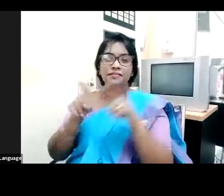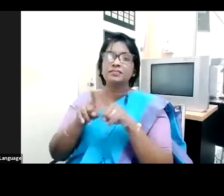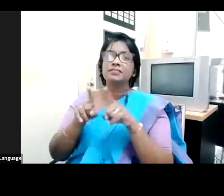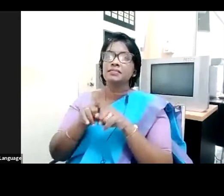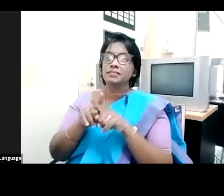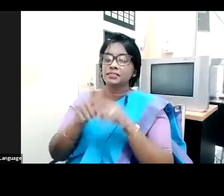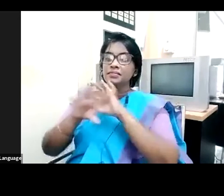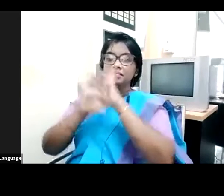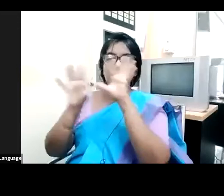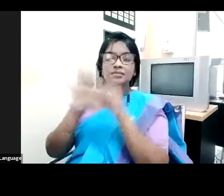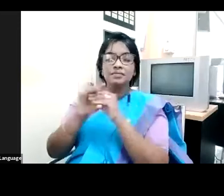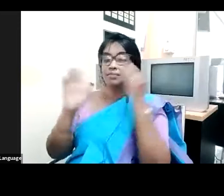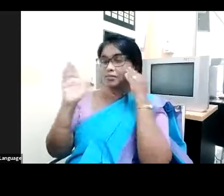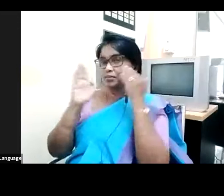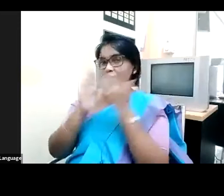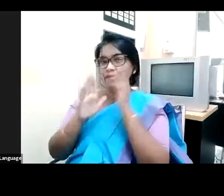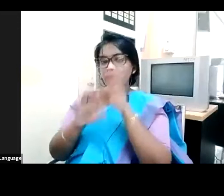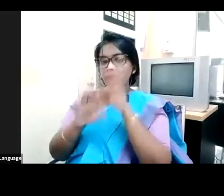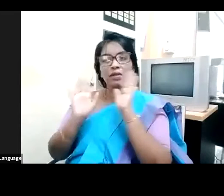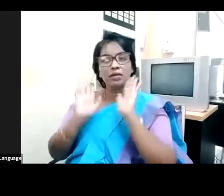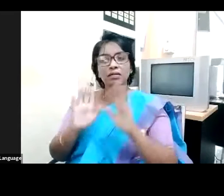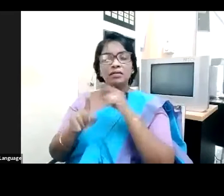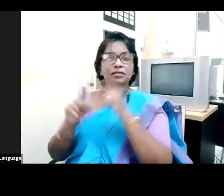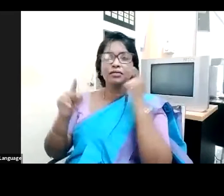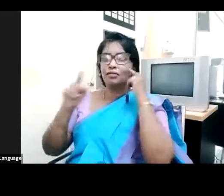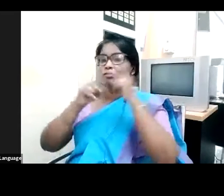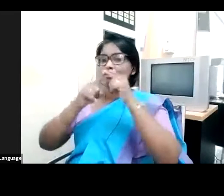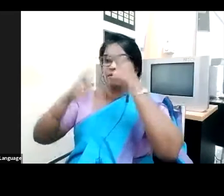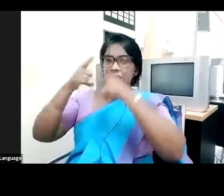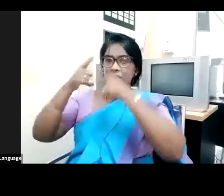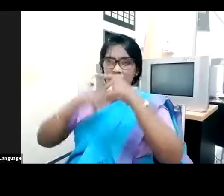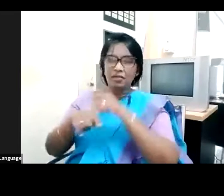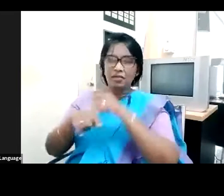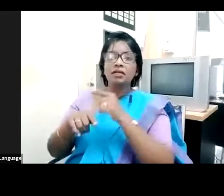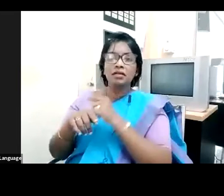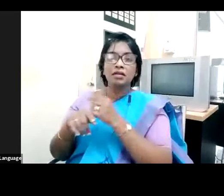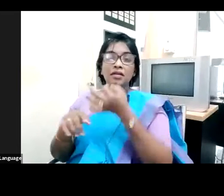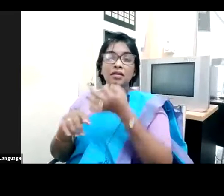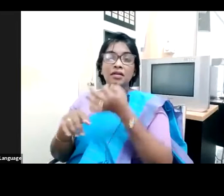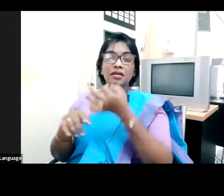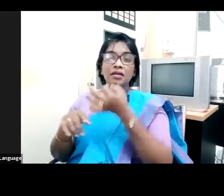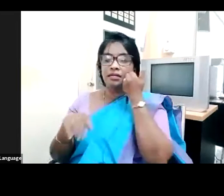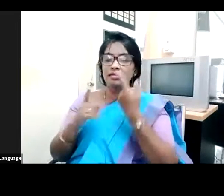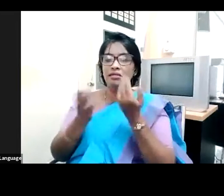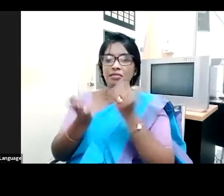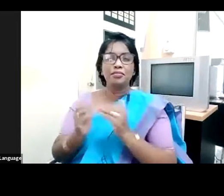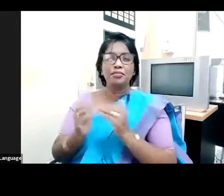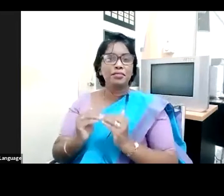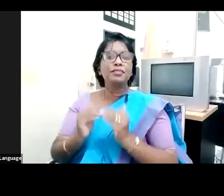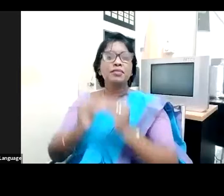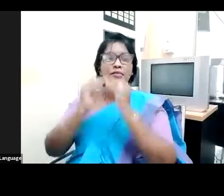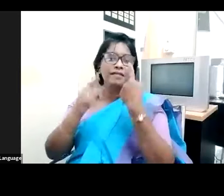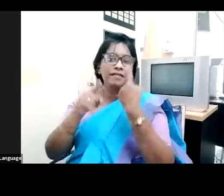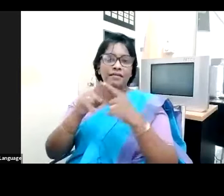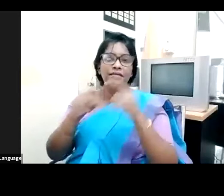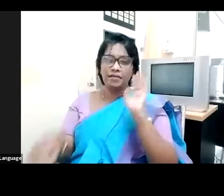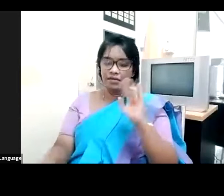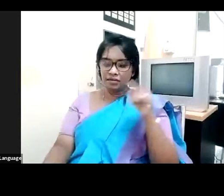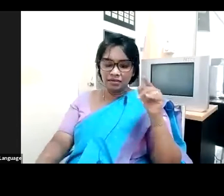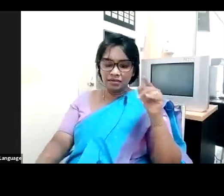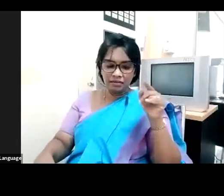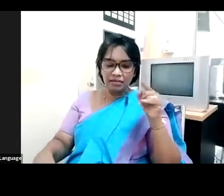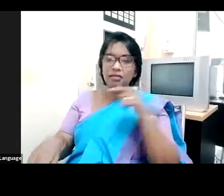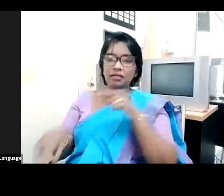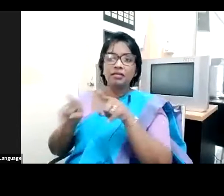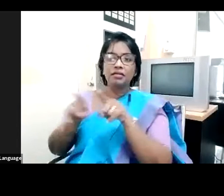anyway coming. The pandemic has only accelerated the process. So we've been going through many new normals